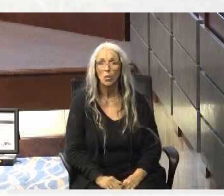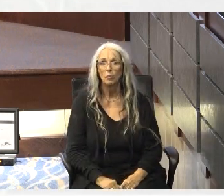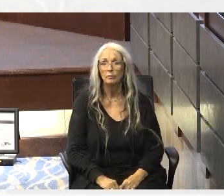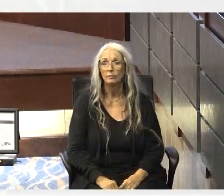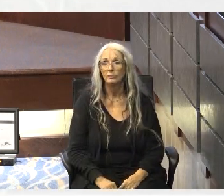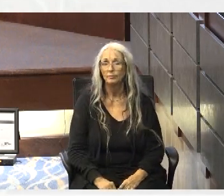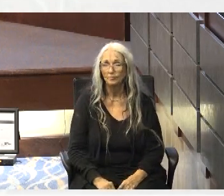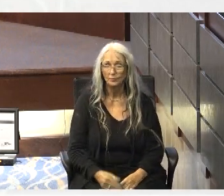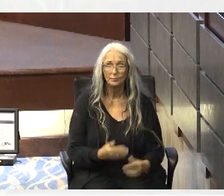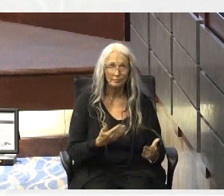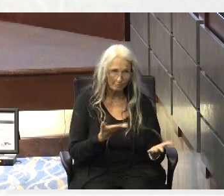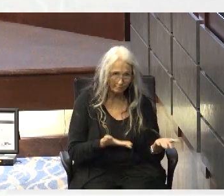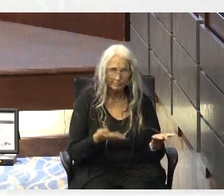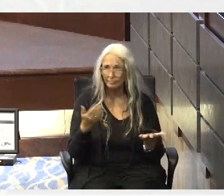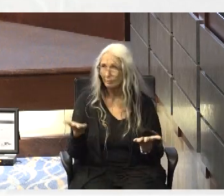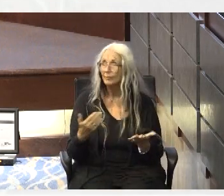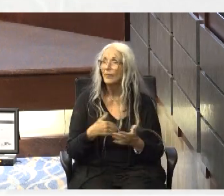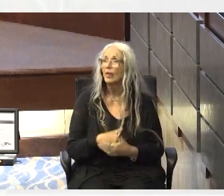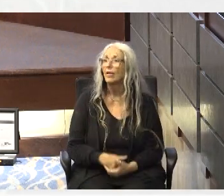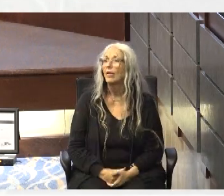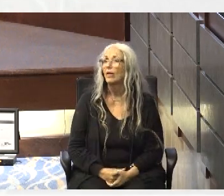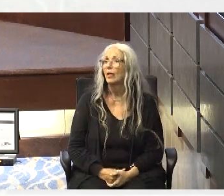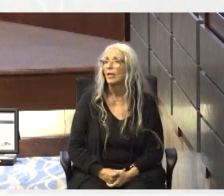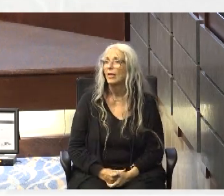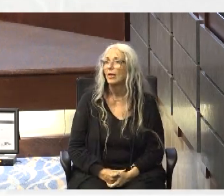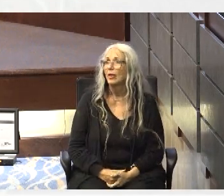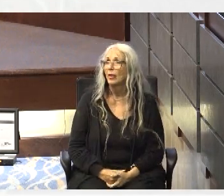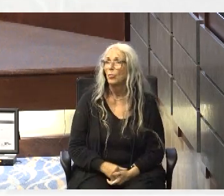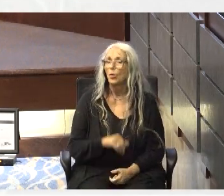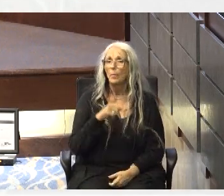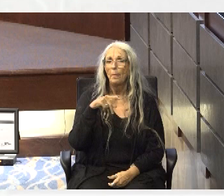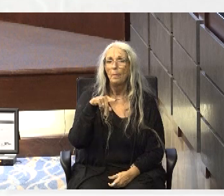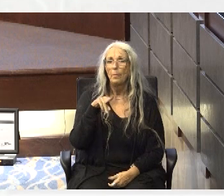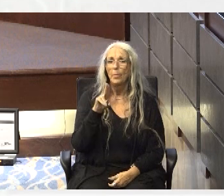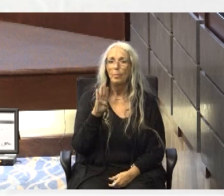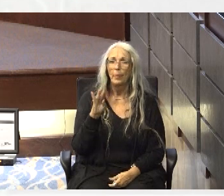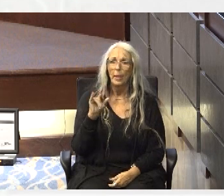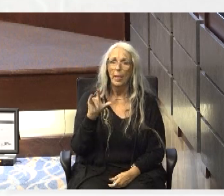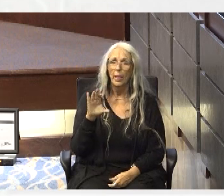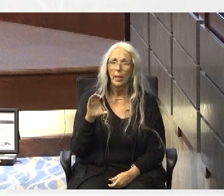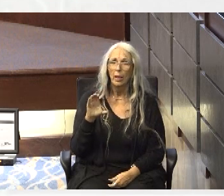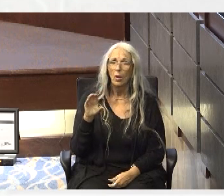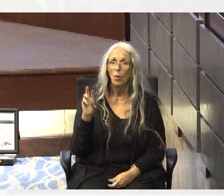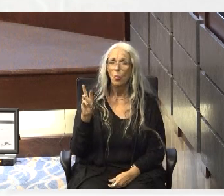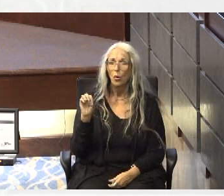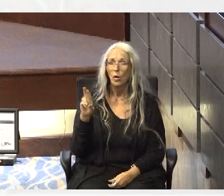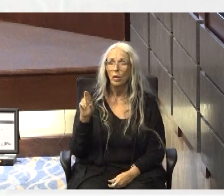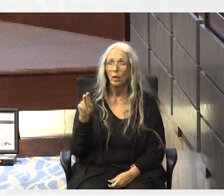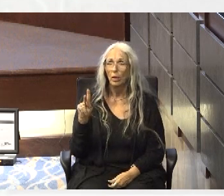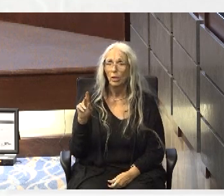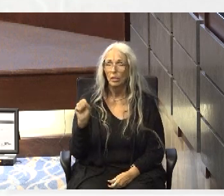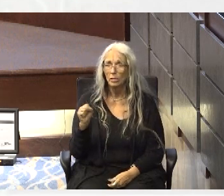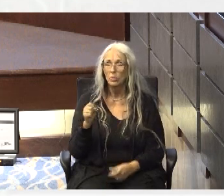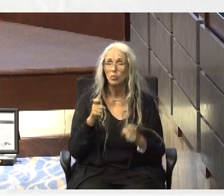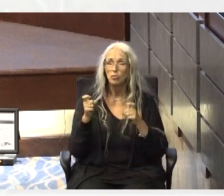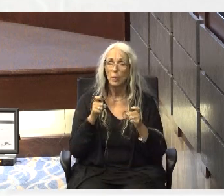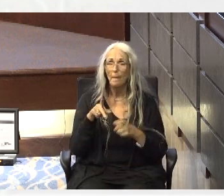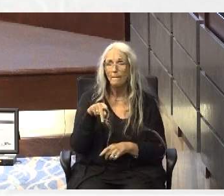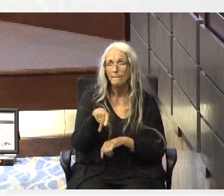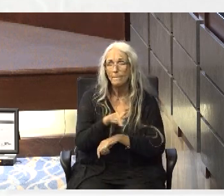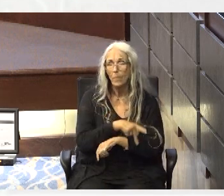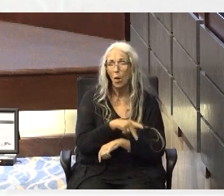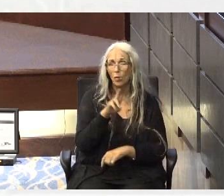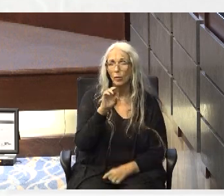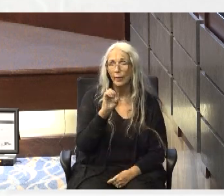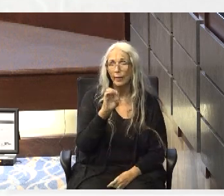and Council. Amy Berlarley Highland, Director of Public Works. With me, I have Jonathan Cook, Director of Parks and Recreation. It